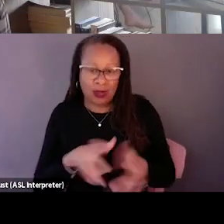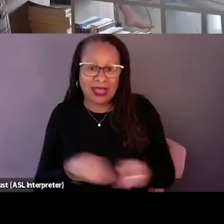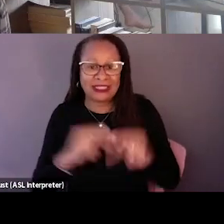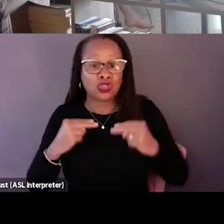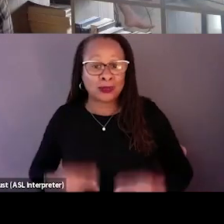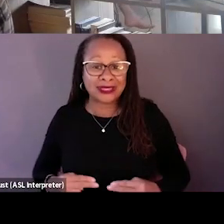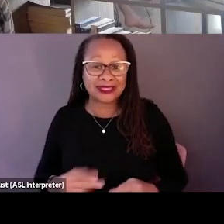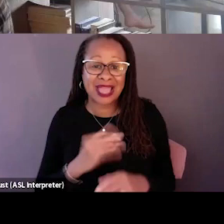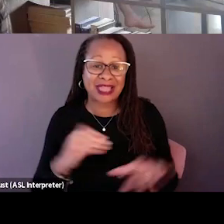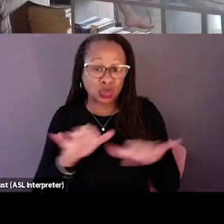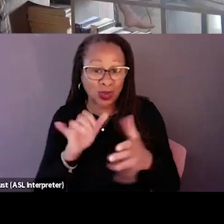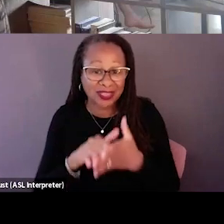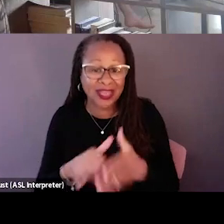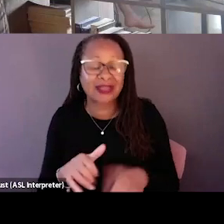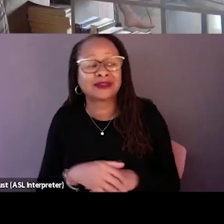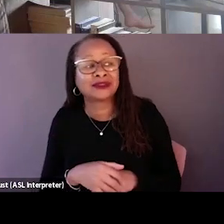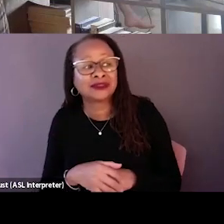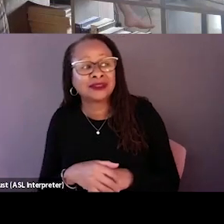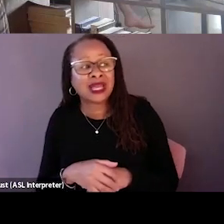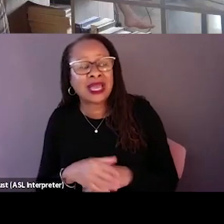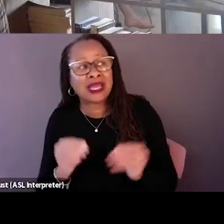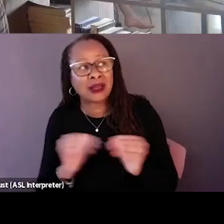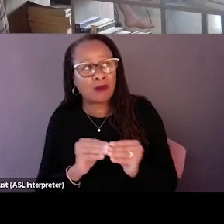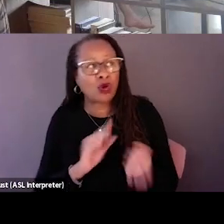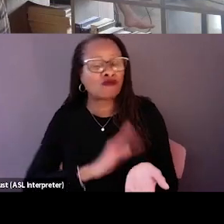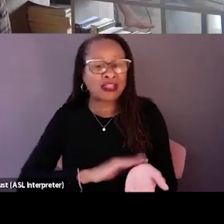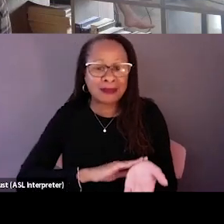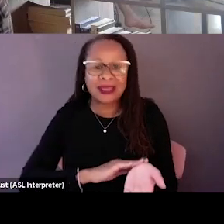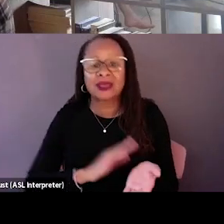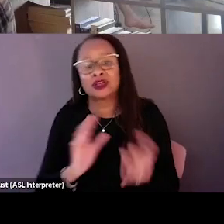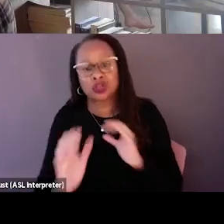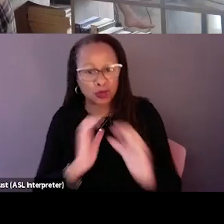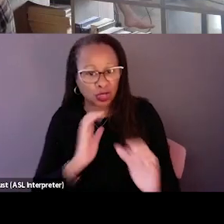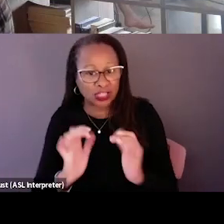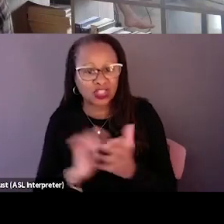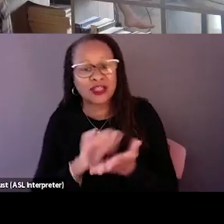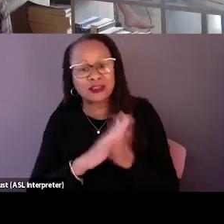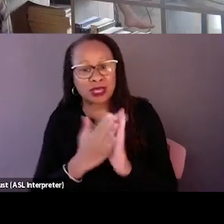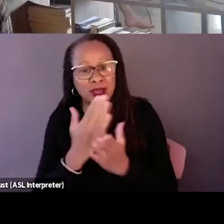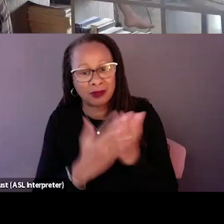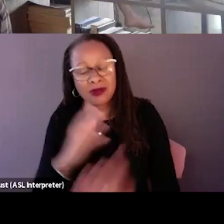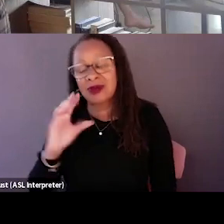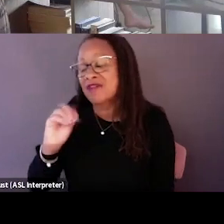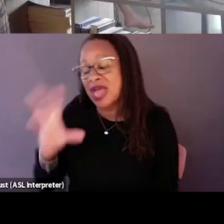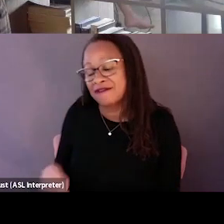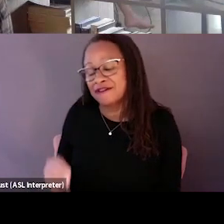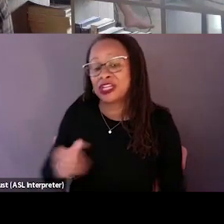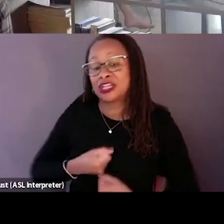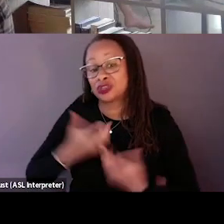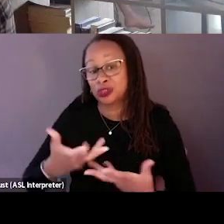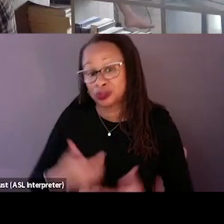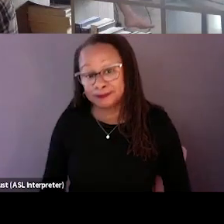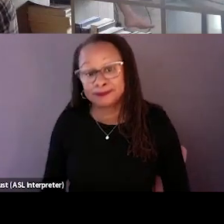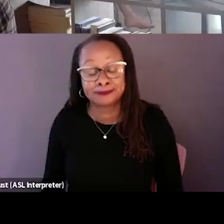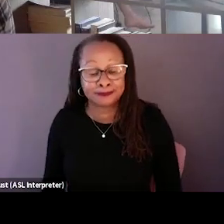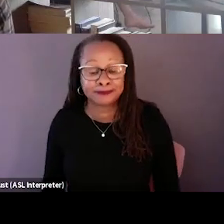and doing it in this rhythmic communication that is part of this African expression.